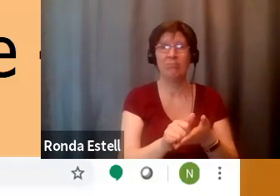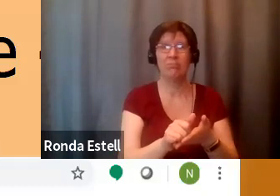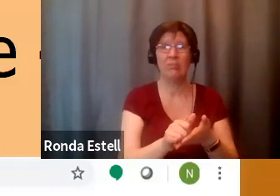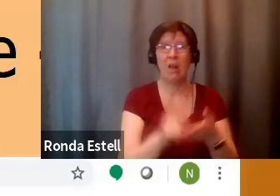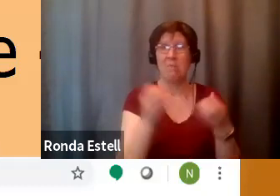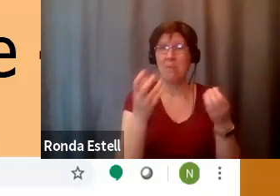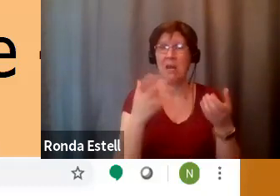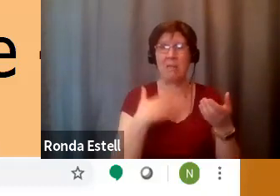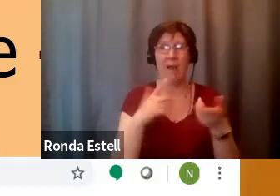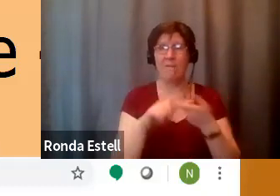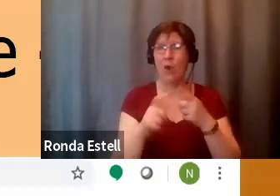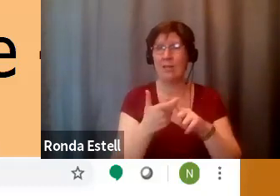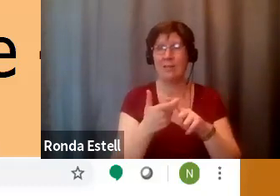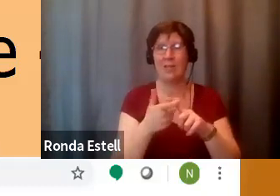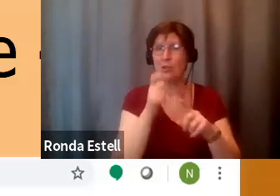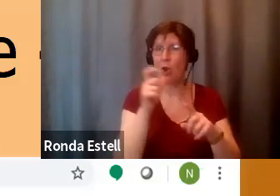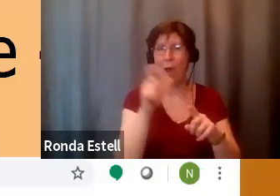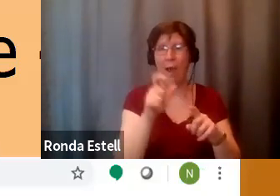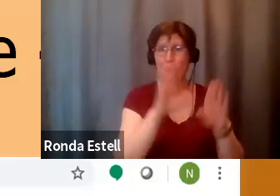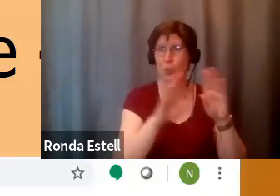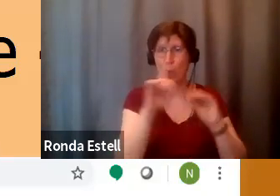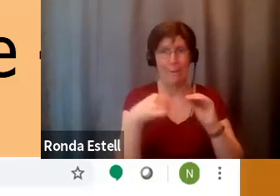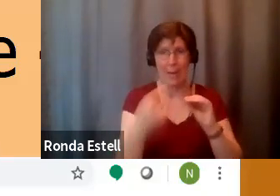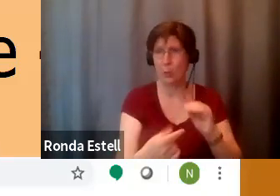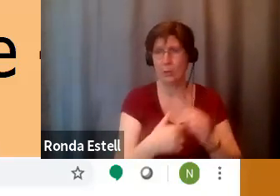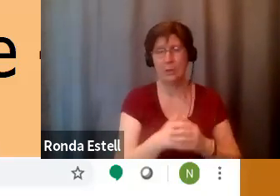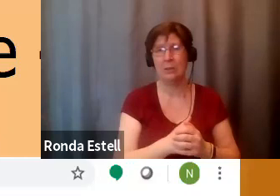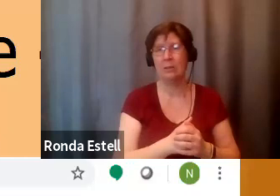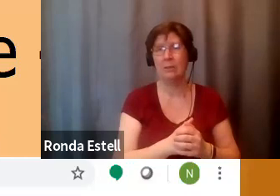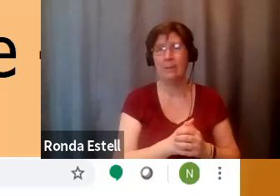many of my friends don't even have to worry about.